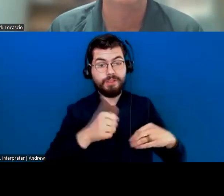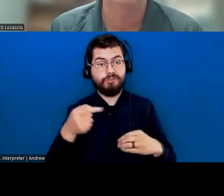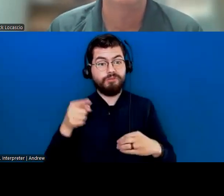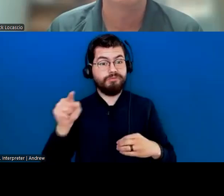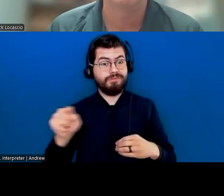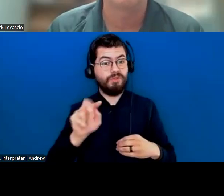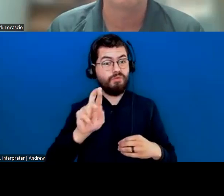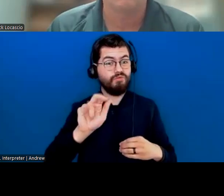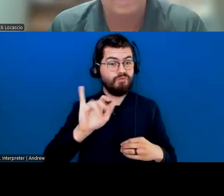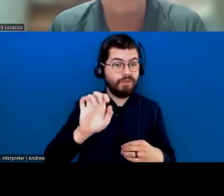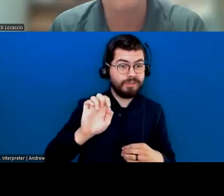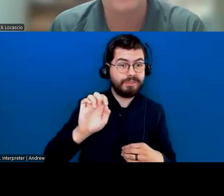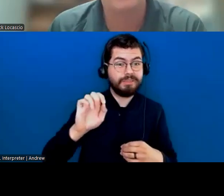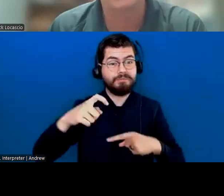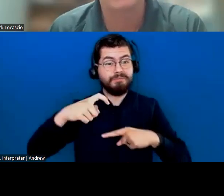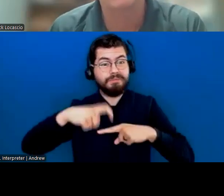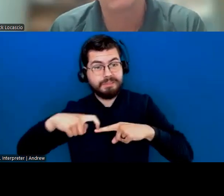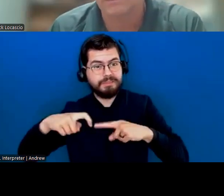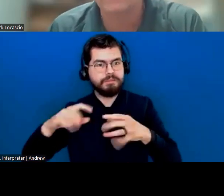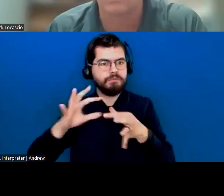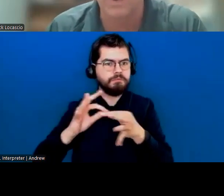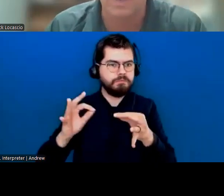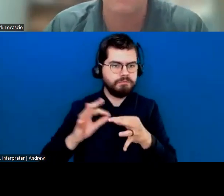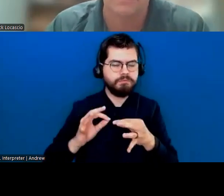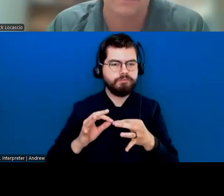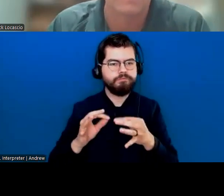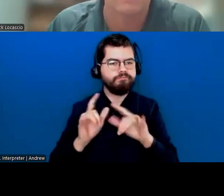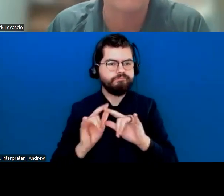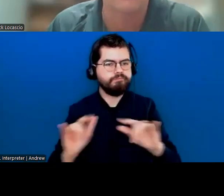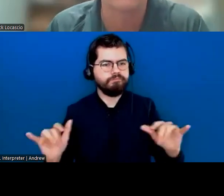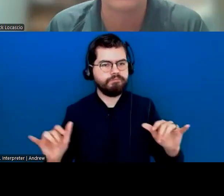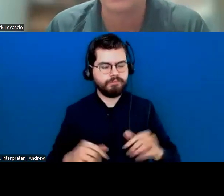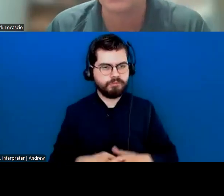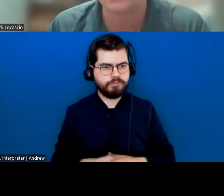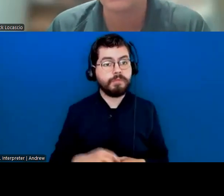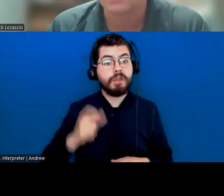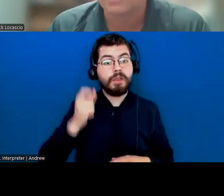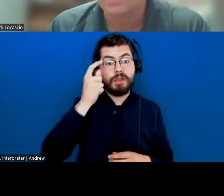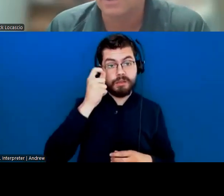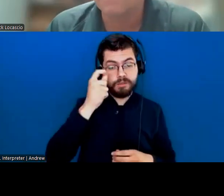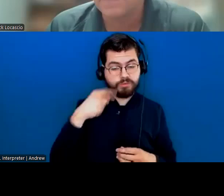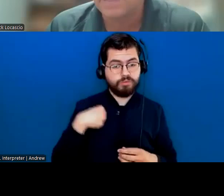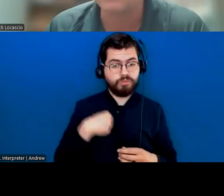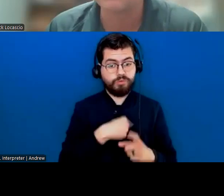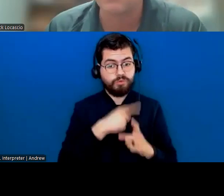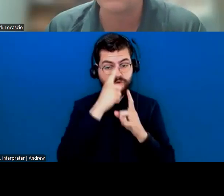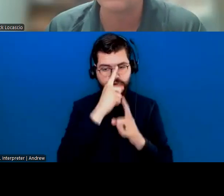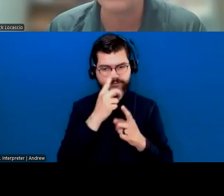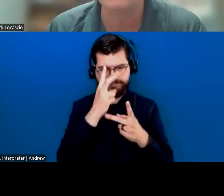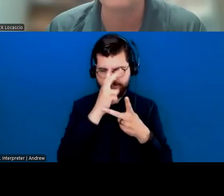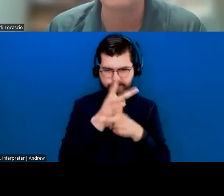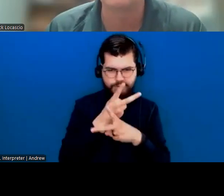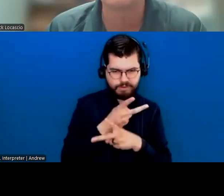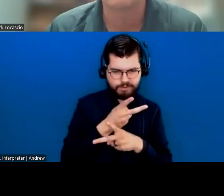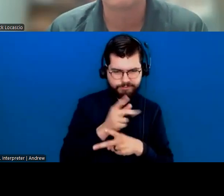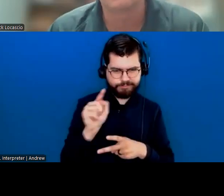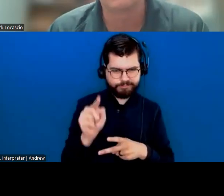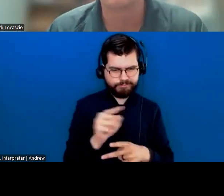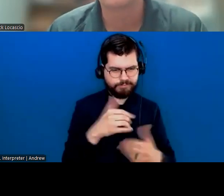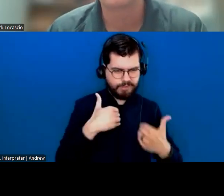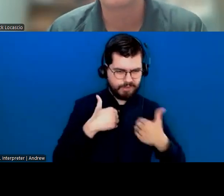dictate how we manage, and that's where we come up with the desired forest conditions. And then as far as